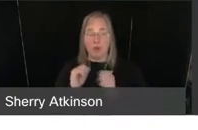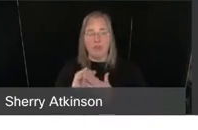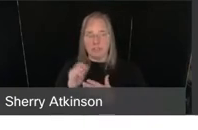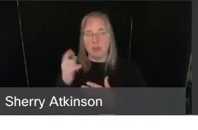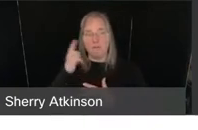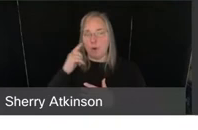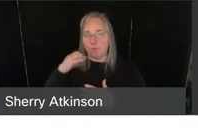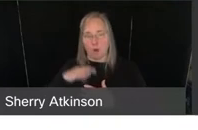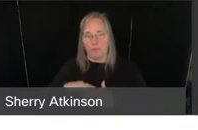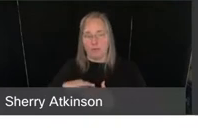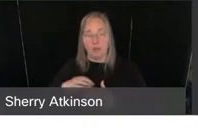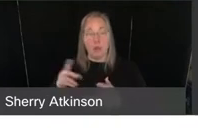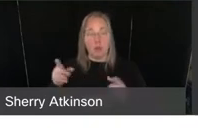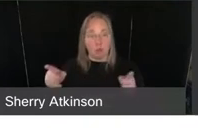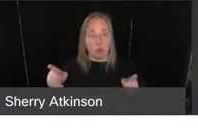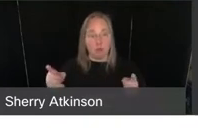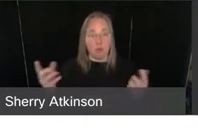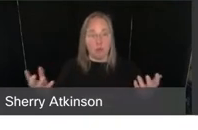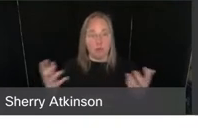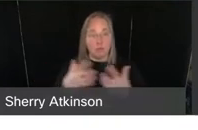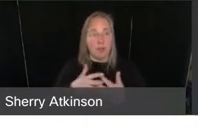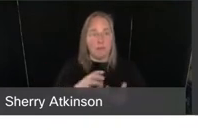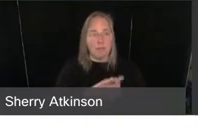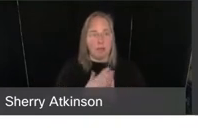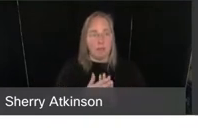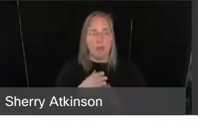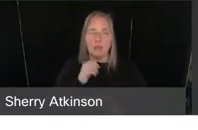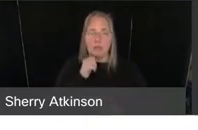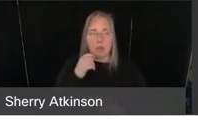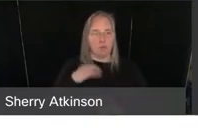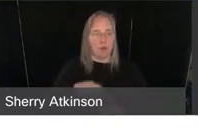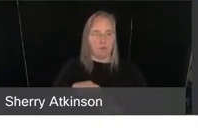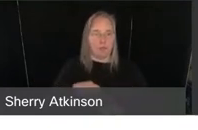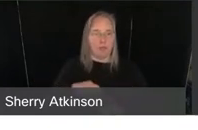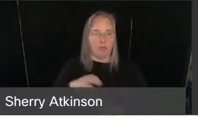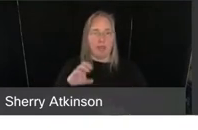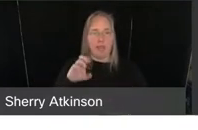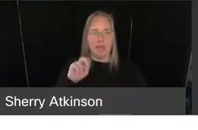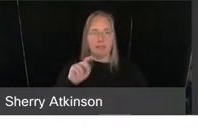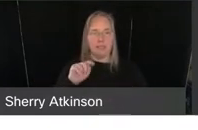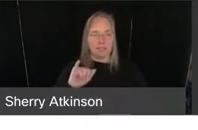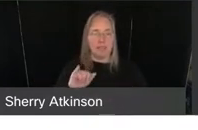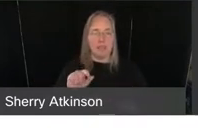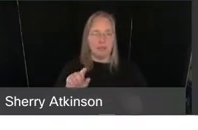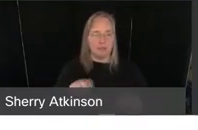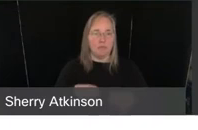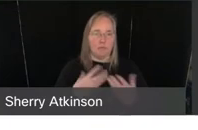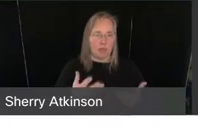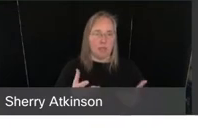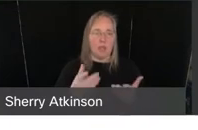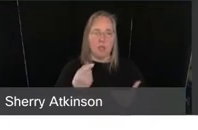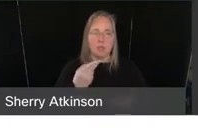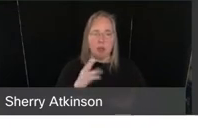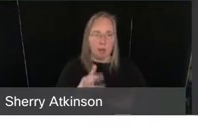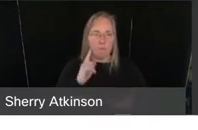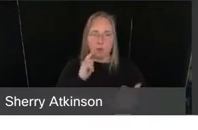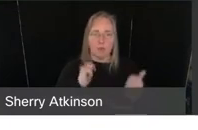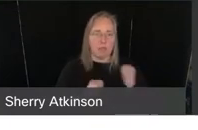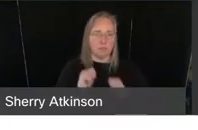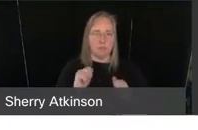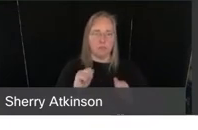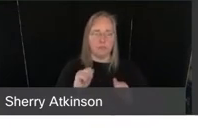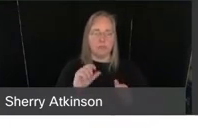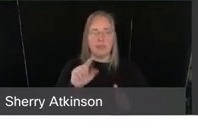will be a nonprofit entity serving as the hub for theatrical performing arts in the county and be